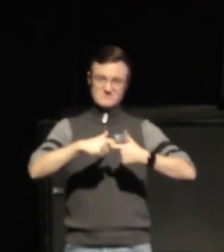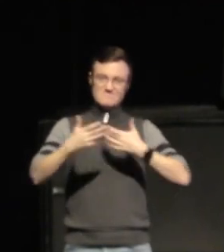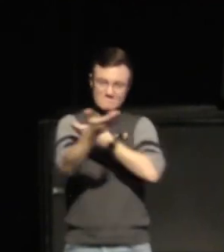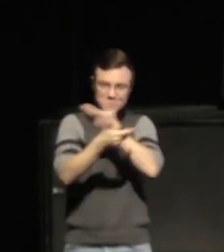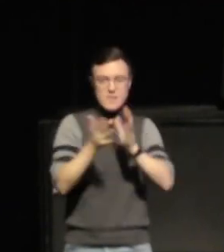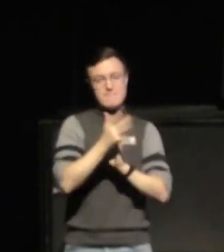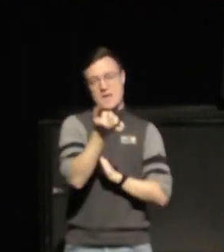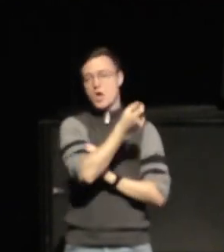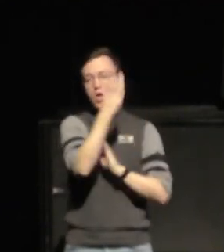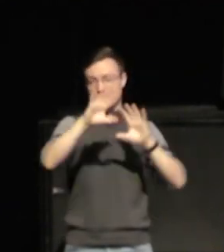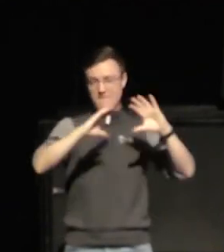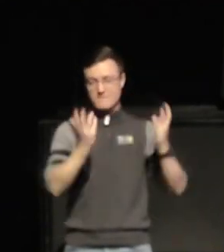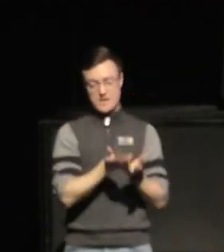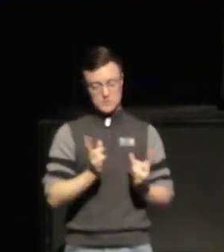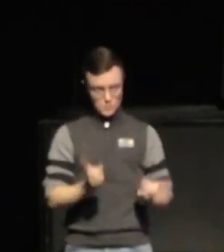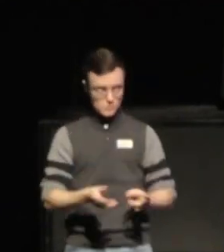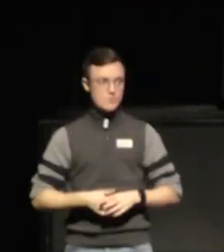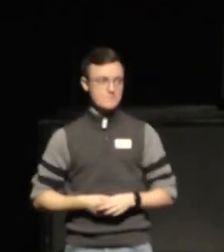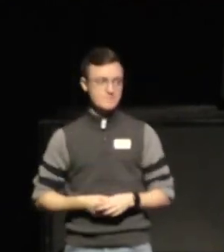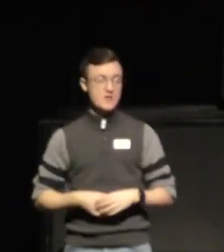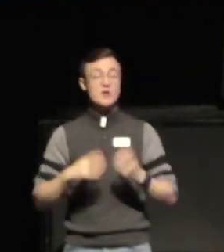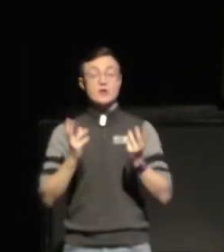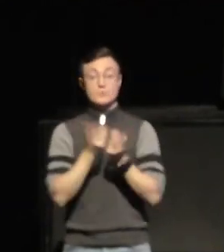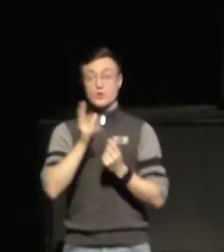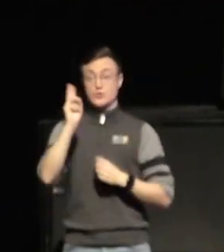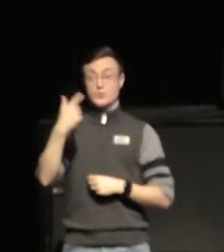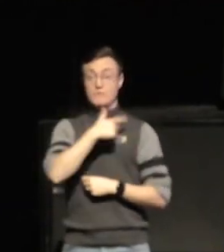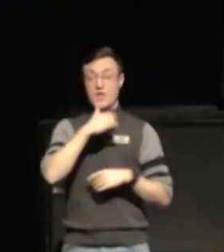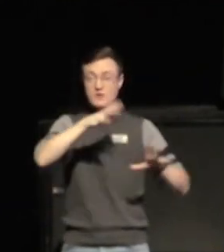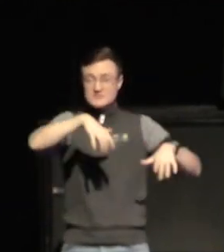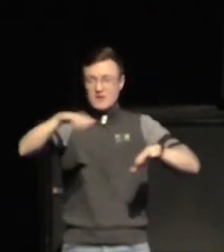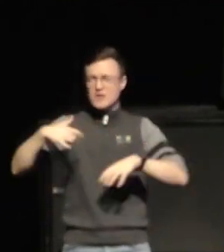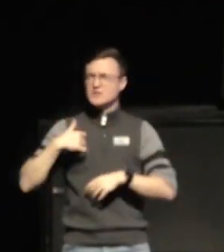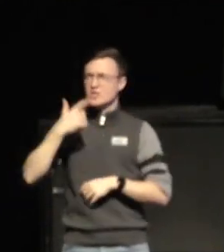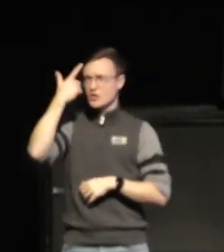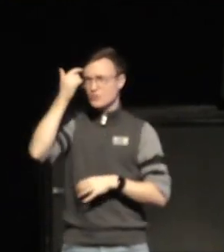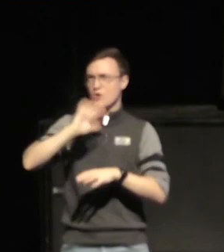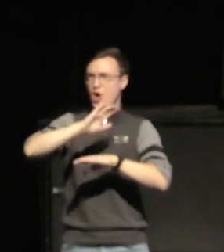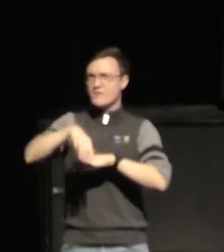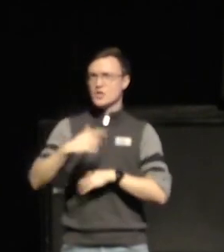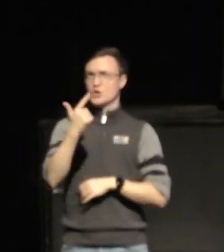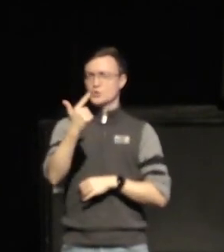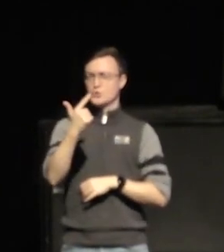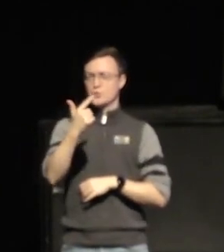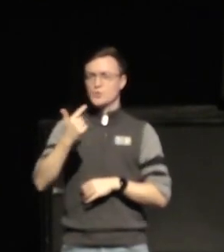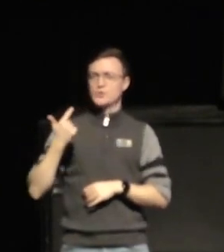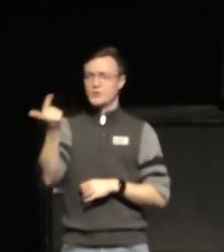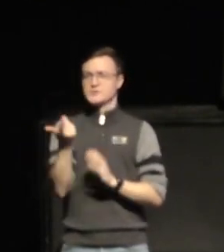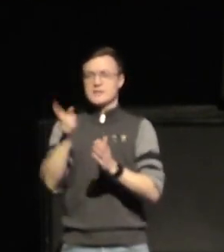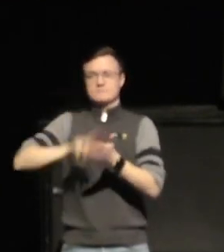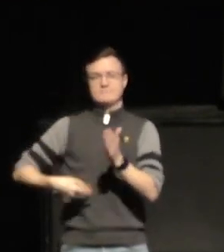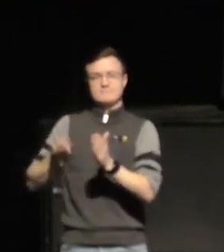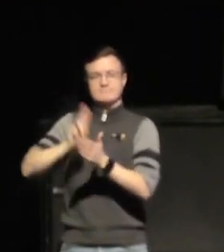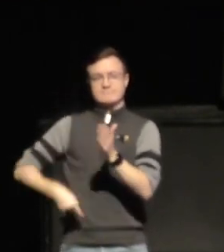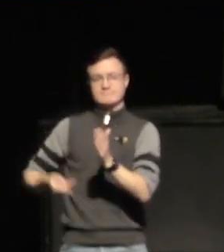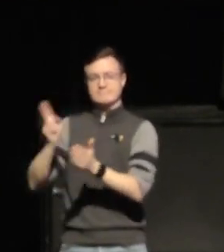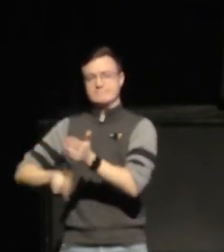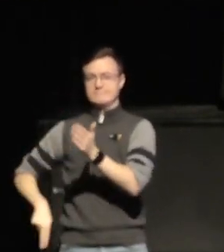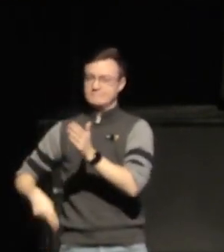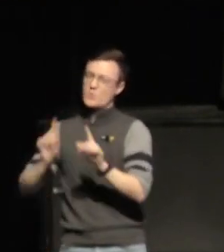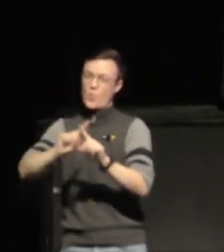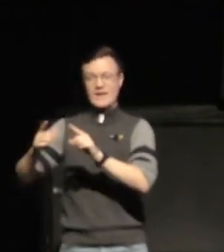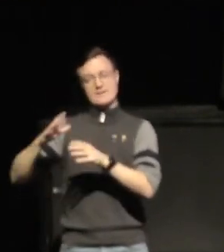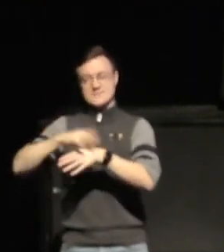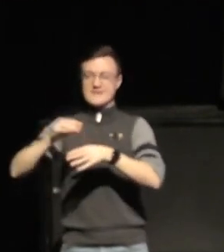of the world in these global issues. So we have collected now more than, I think, 7,000 signatures from